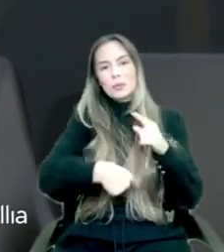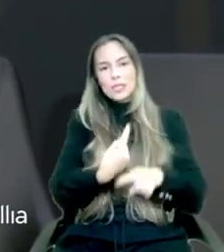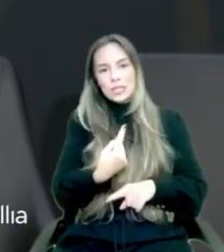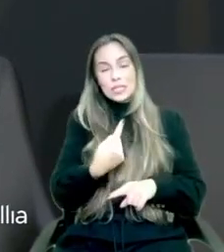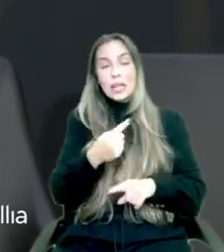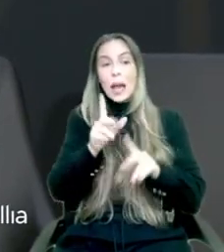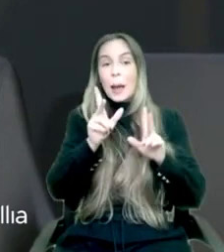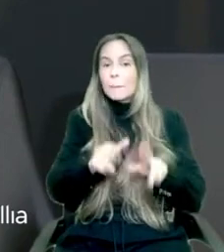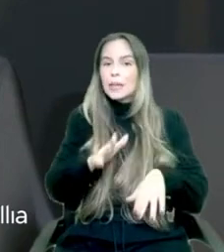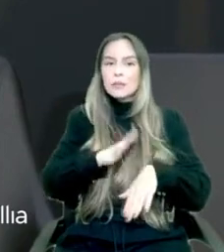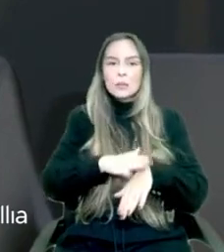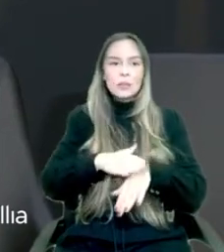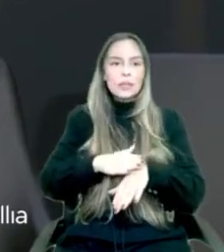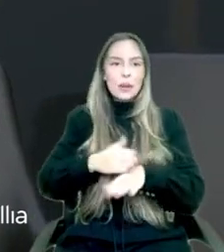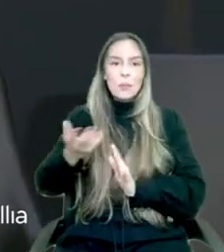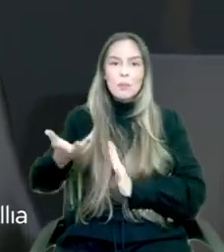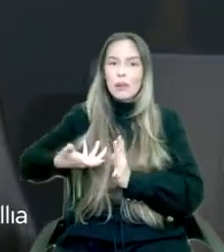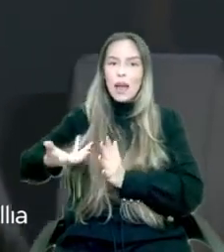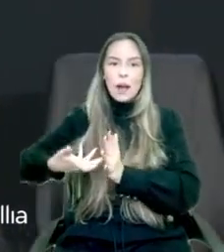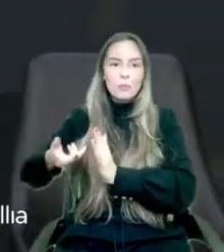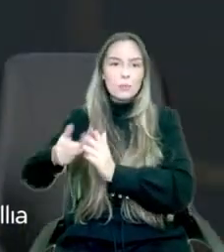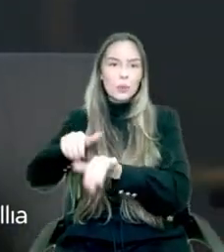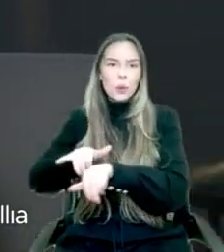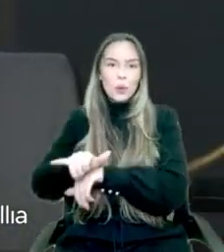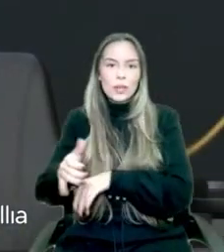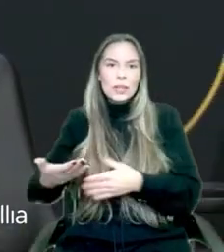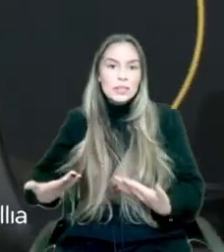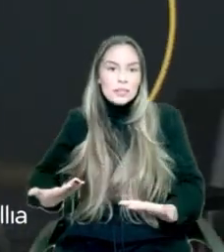happening really fast. So